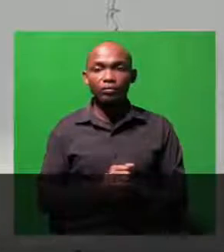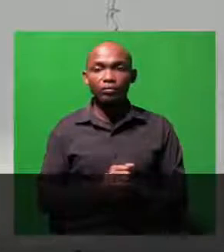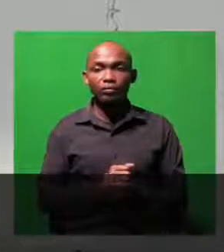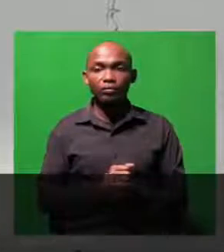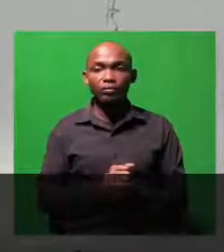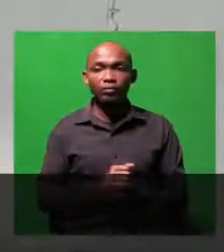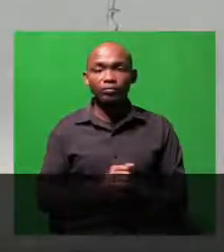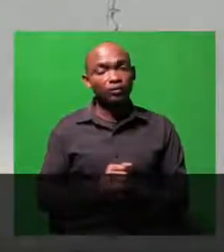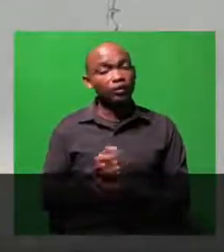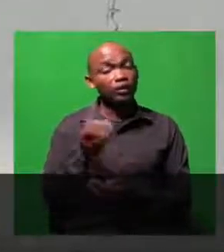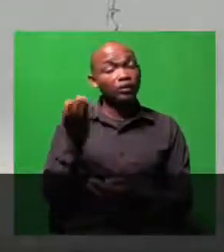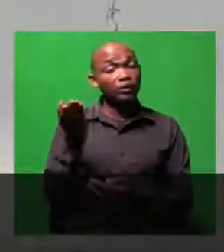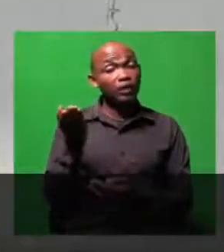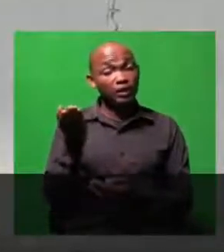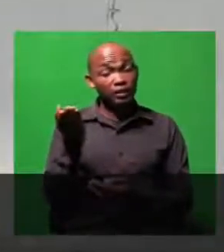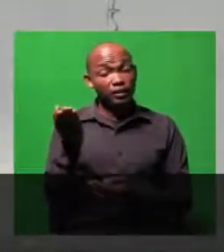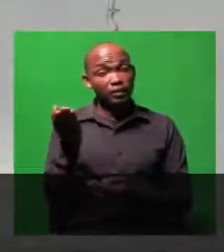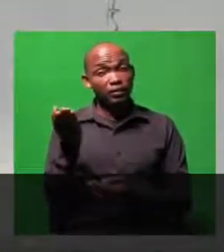gathering.